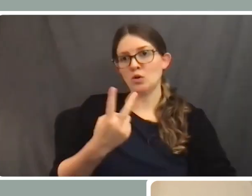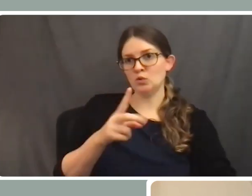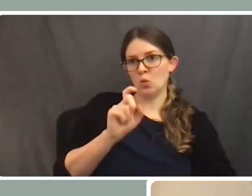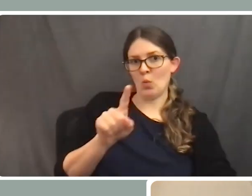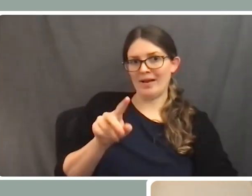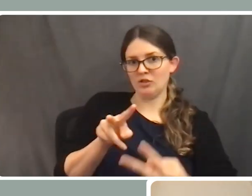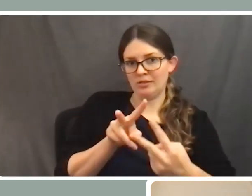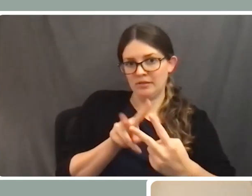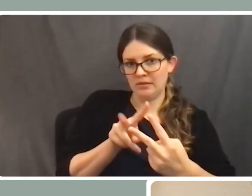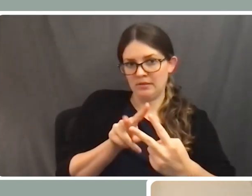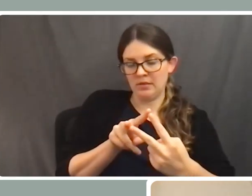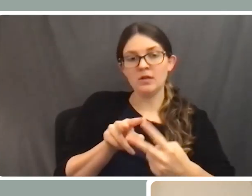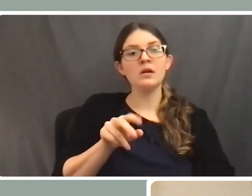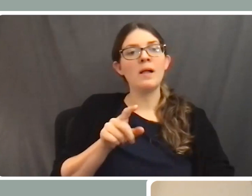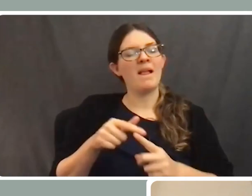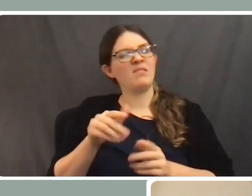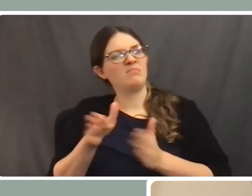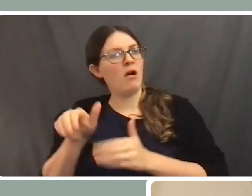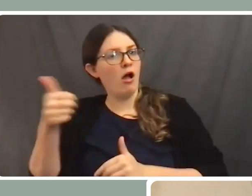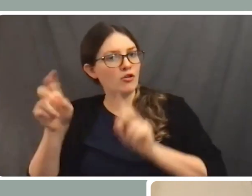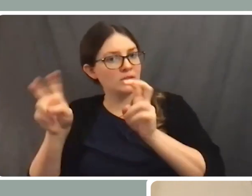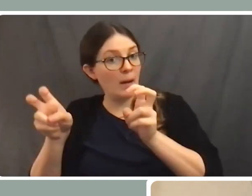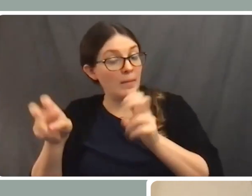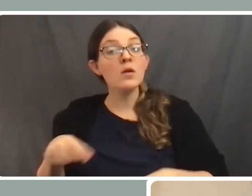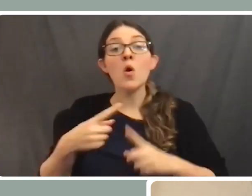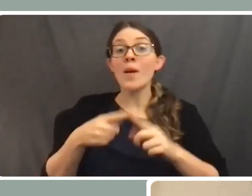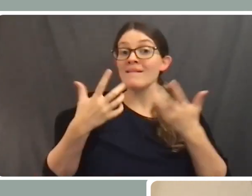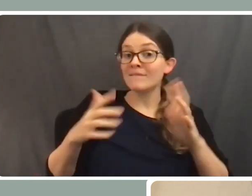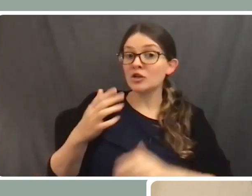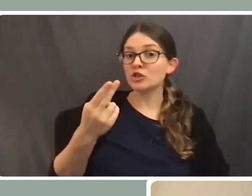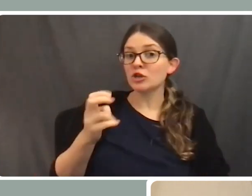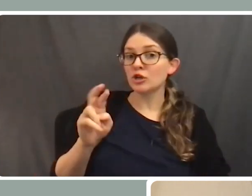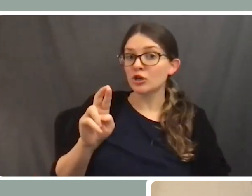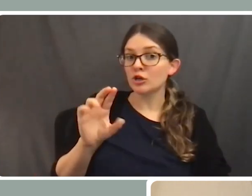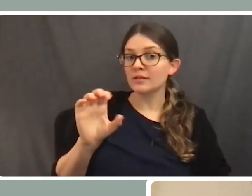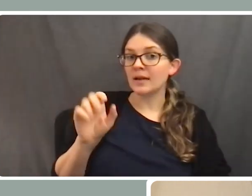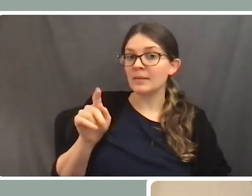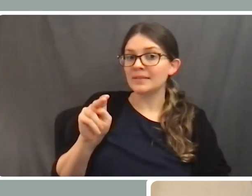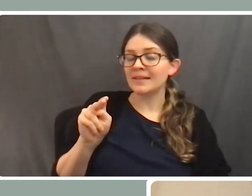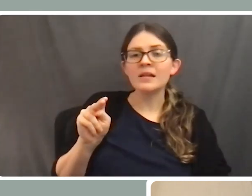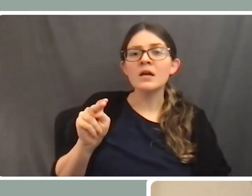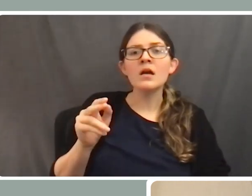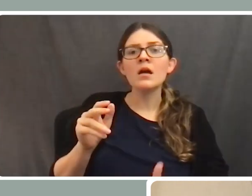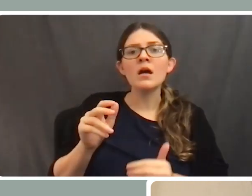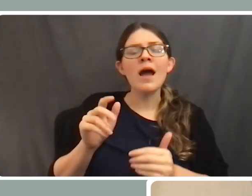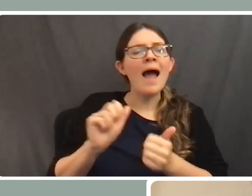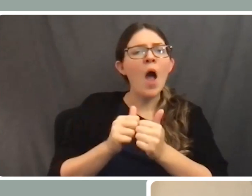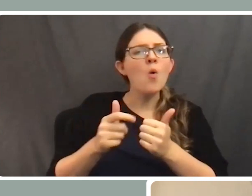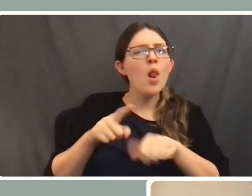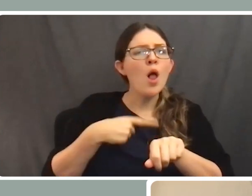we'll move to a different topic. Once you've finished your Herceptin, how long should you be monitored with an echo?